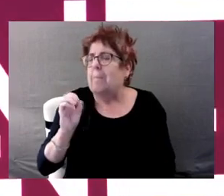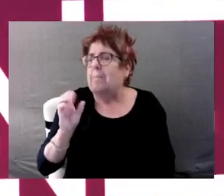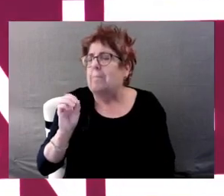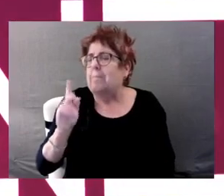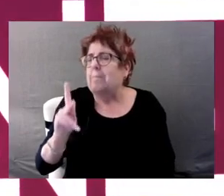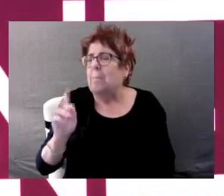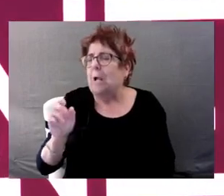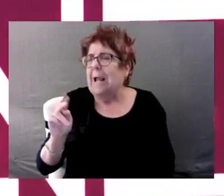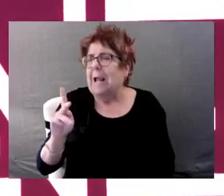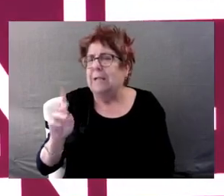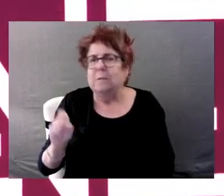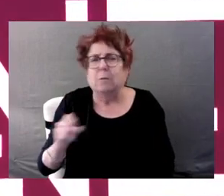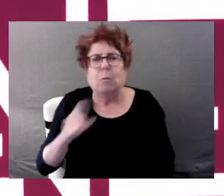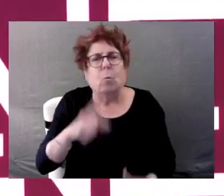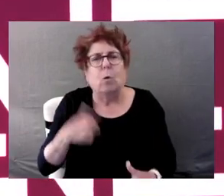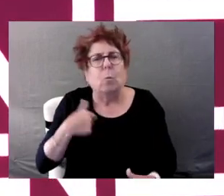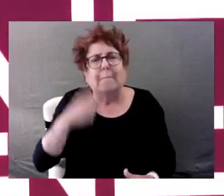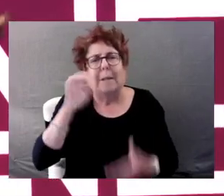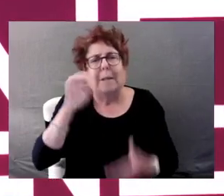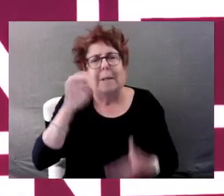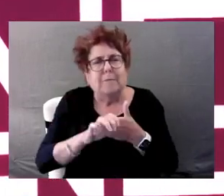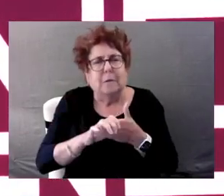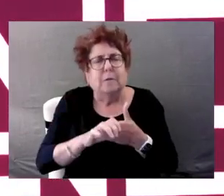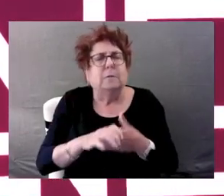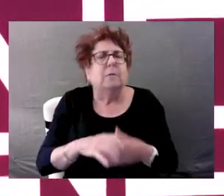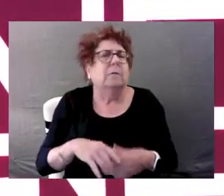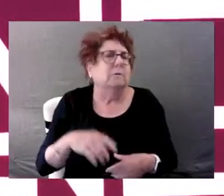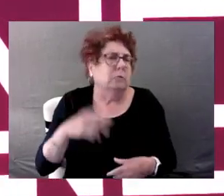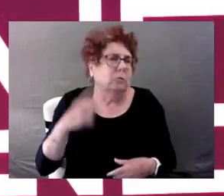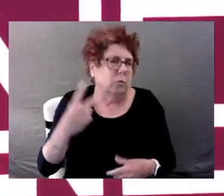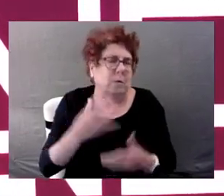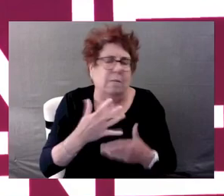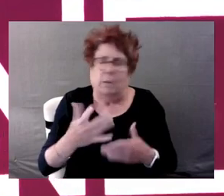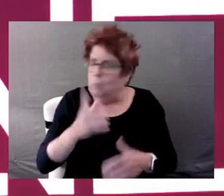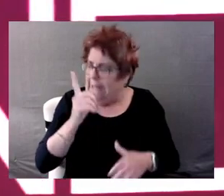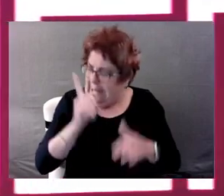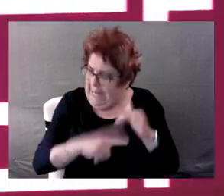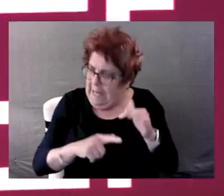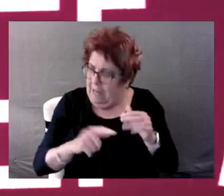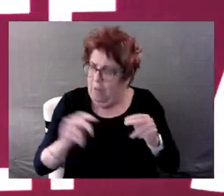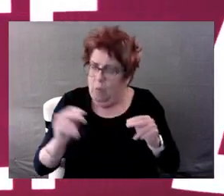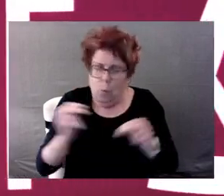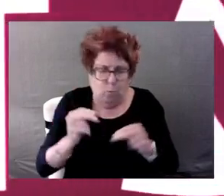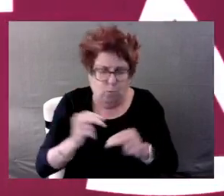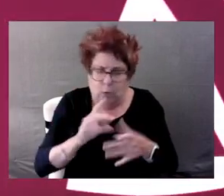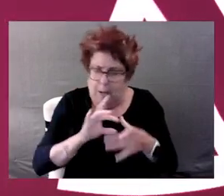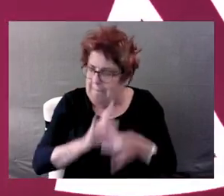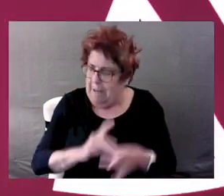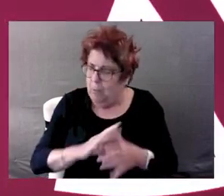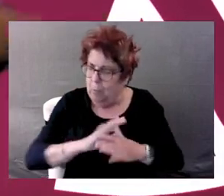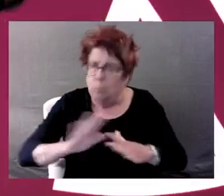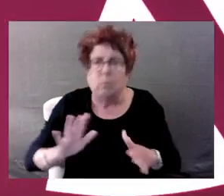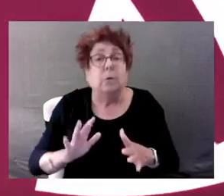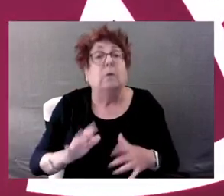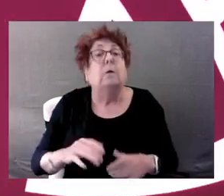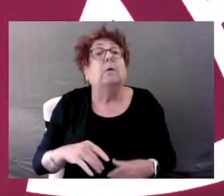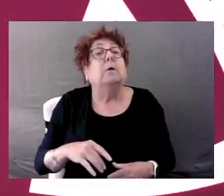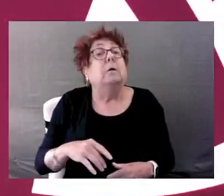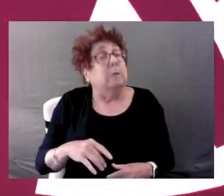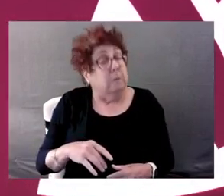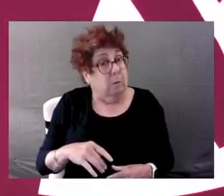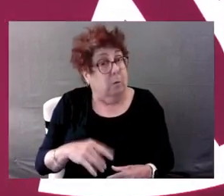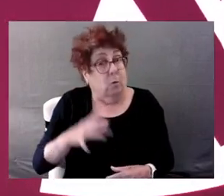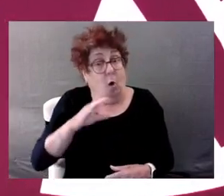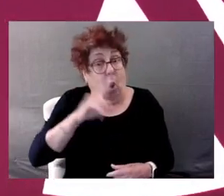believe? There were two things that we said we were going to be just non-negotiable around. And that would we would always talk about love and